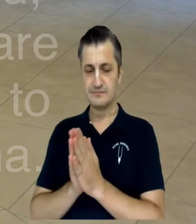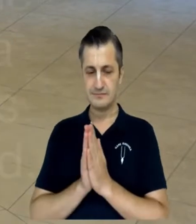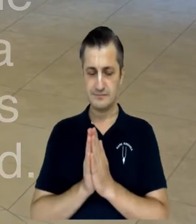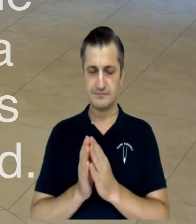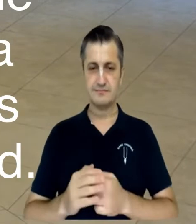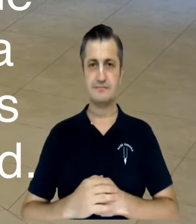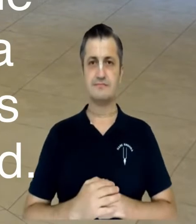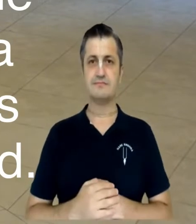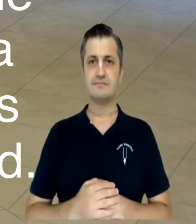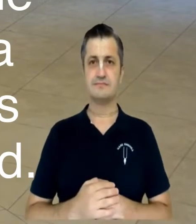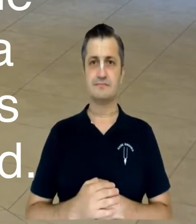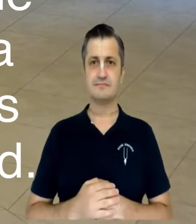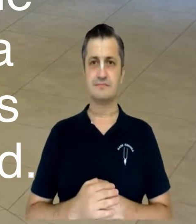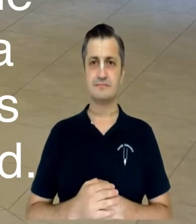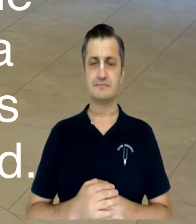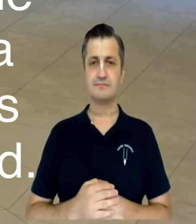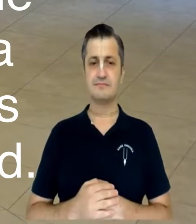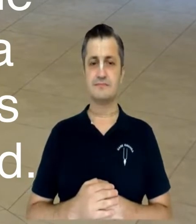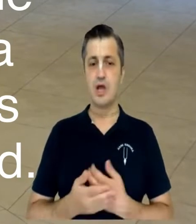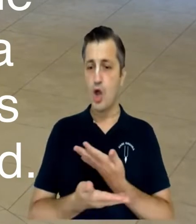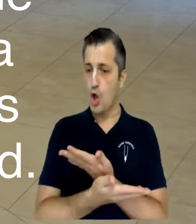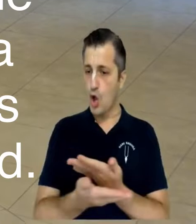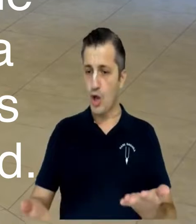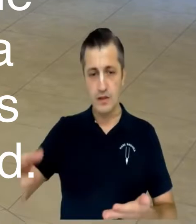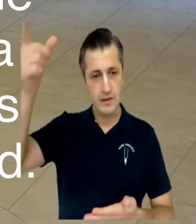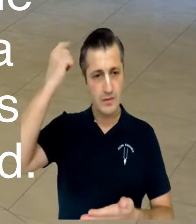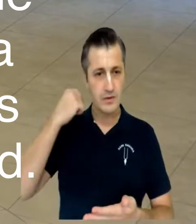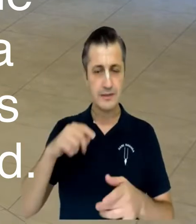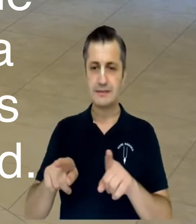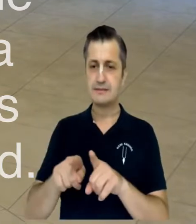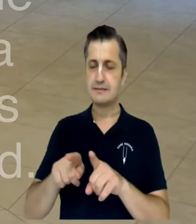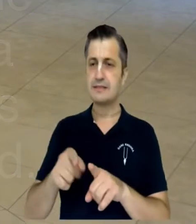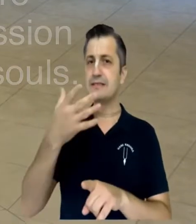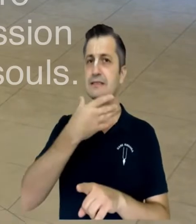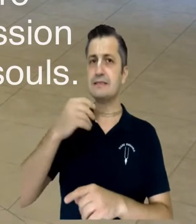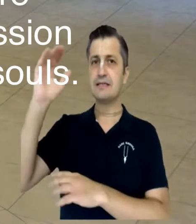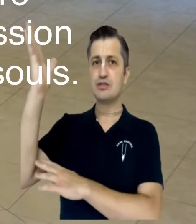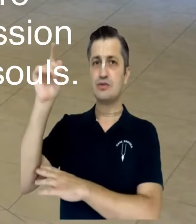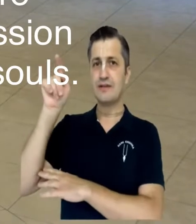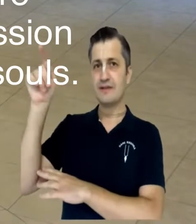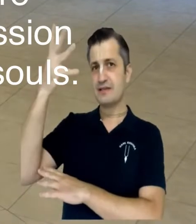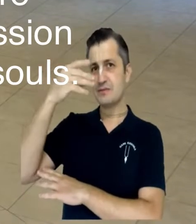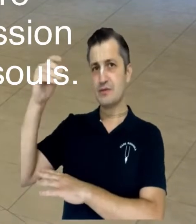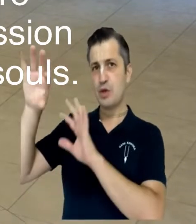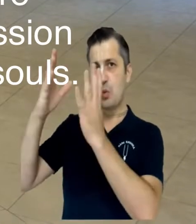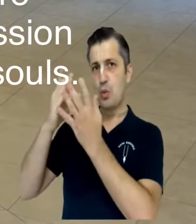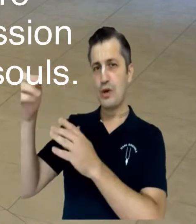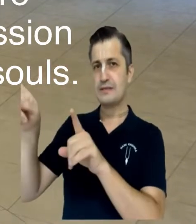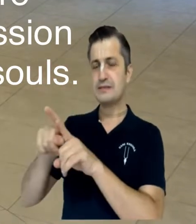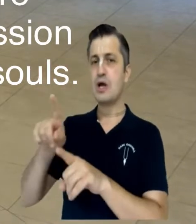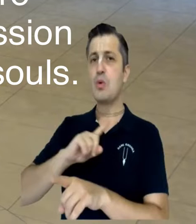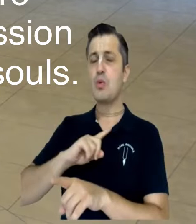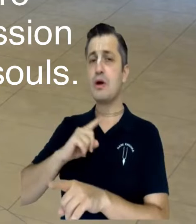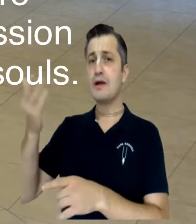Priye Vancha Kalpatarubhyascha Kripa Sindhubhya Evacha Patitanam